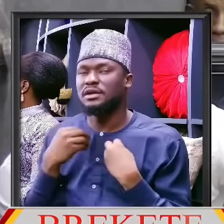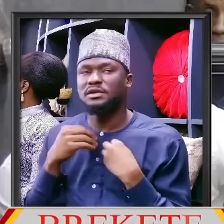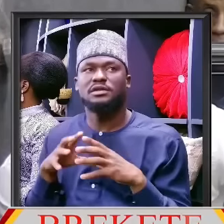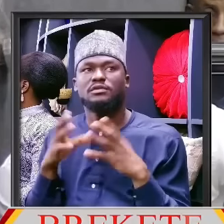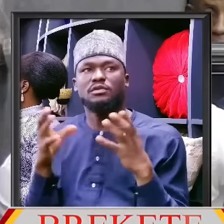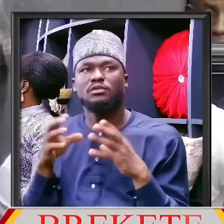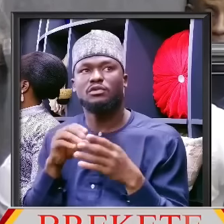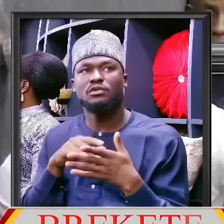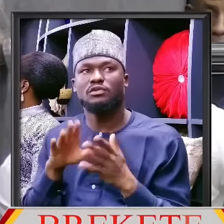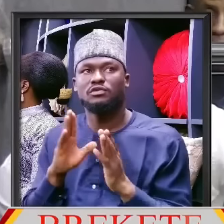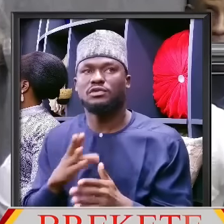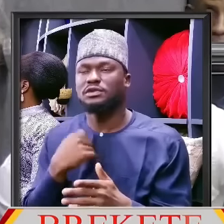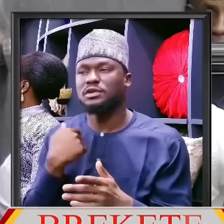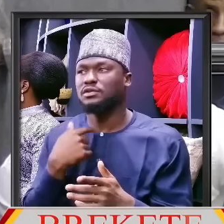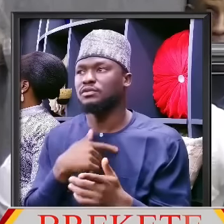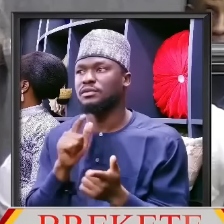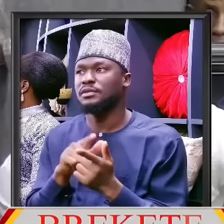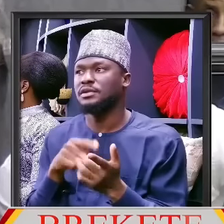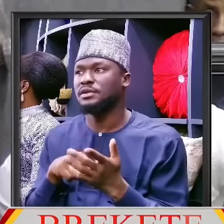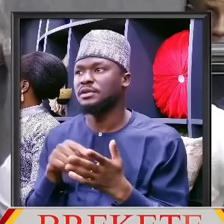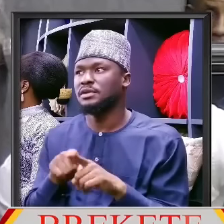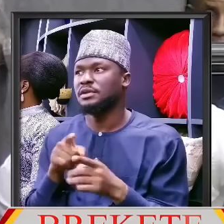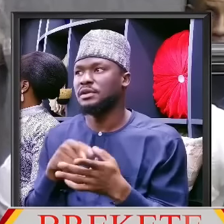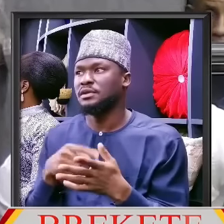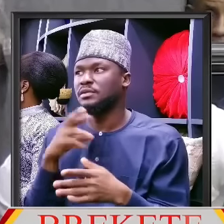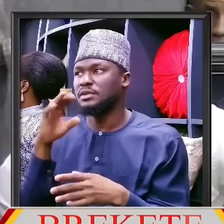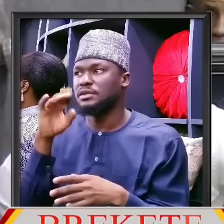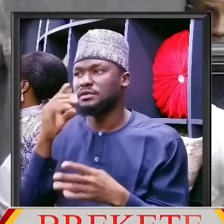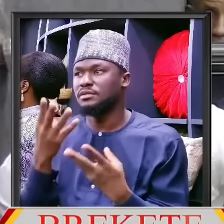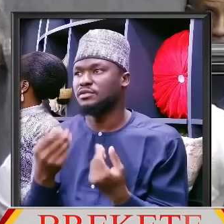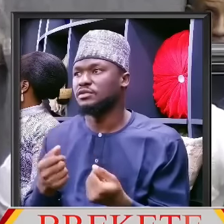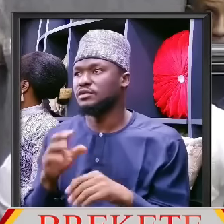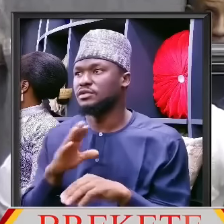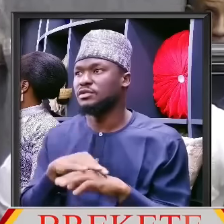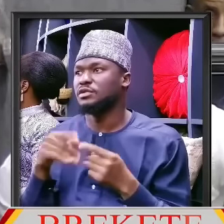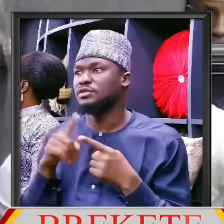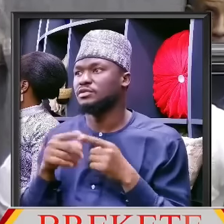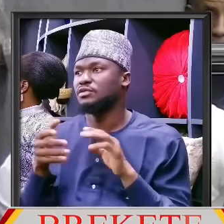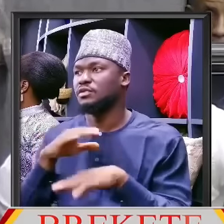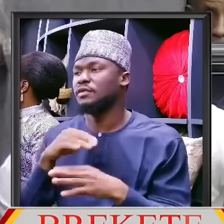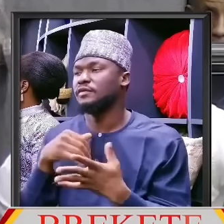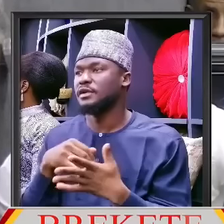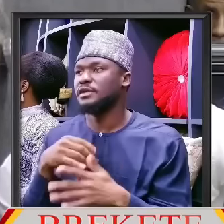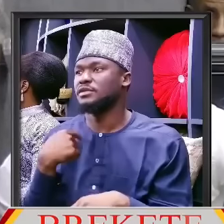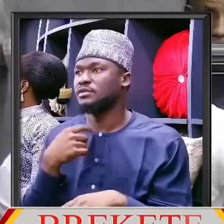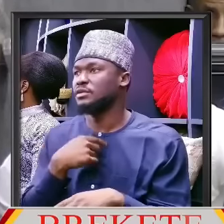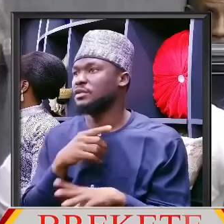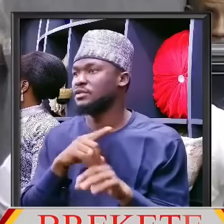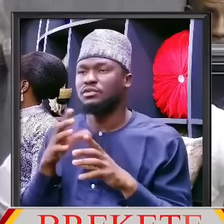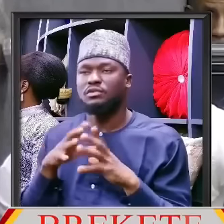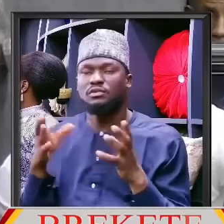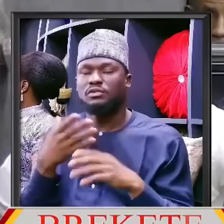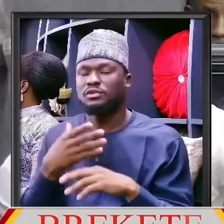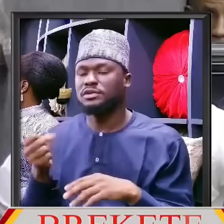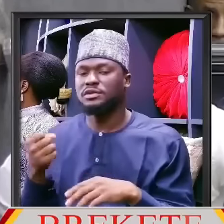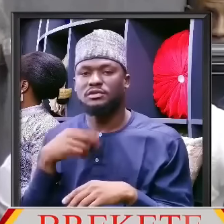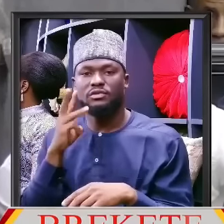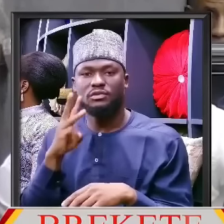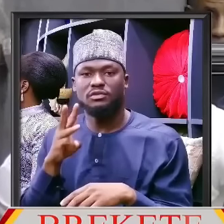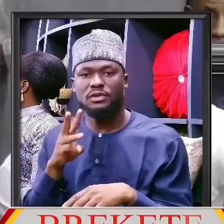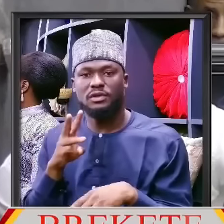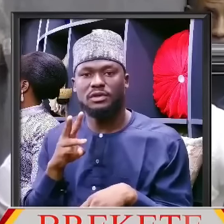And we meet her like that. So we come to find solution how we pay server. We don't do many things. We will